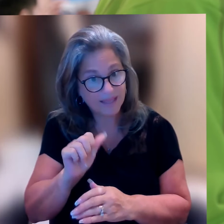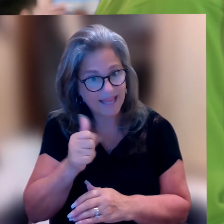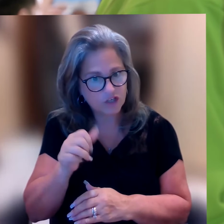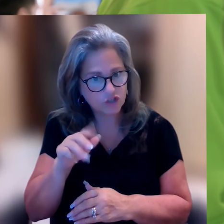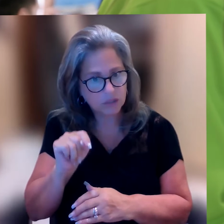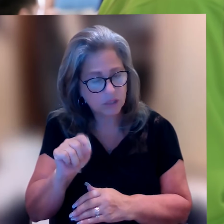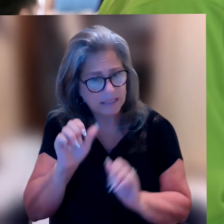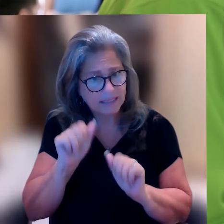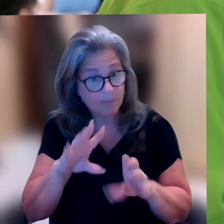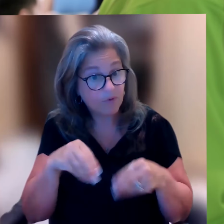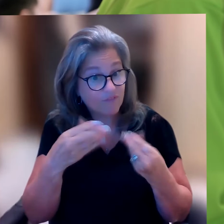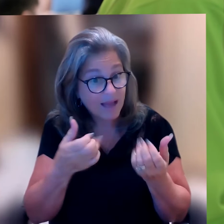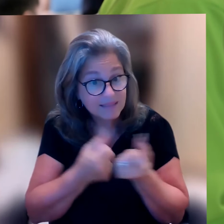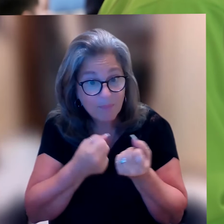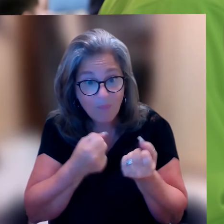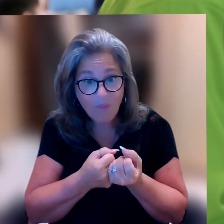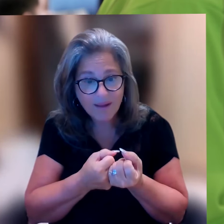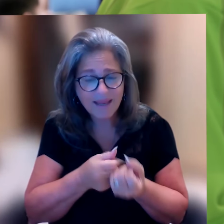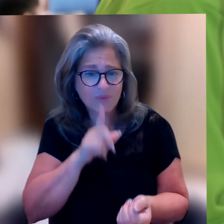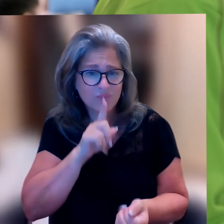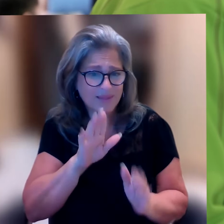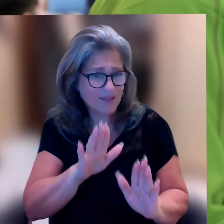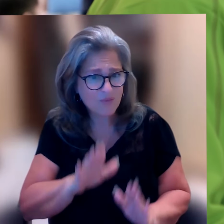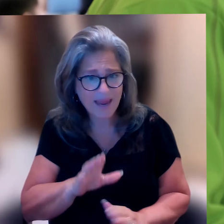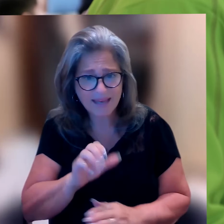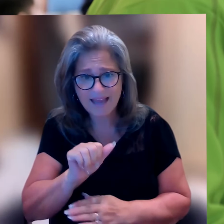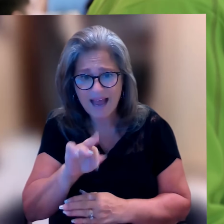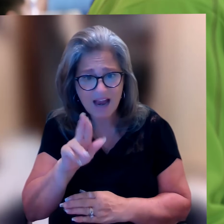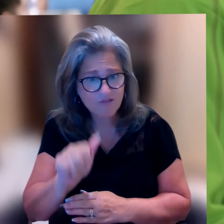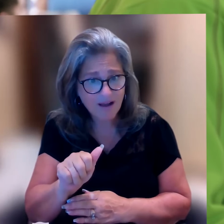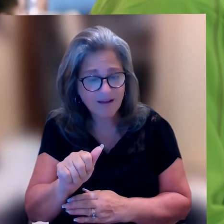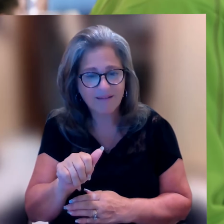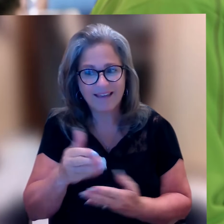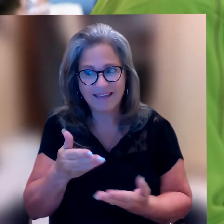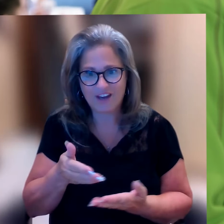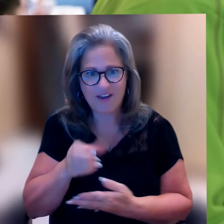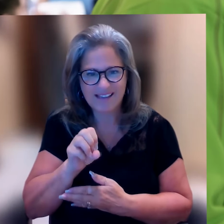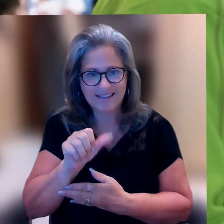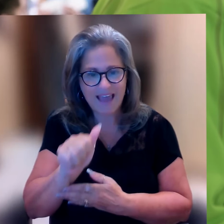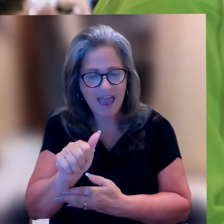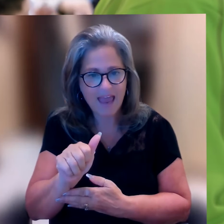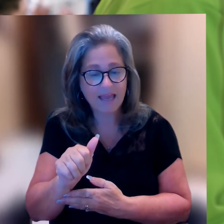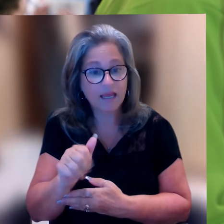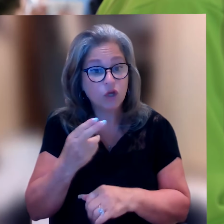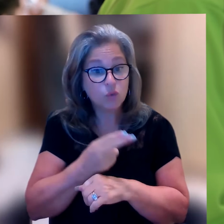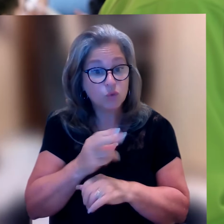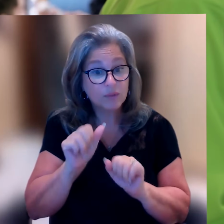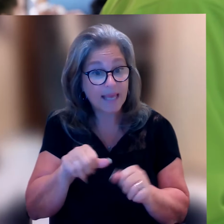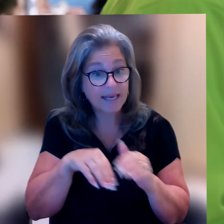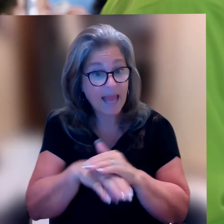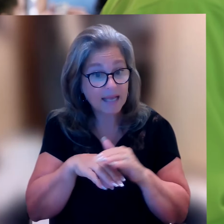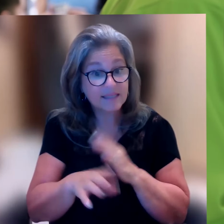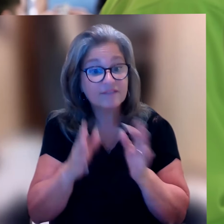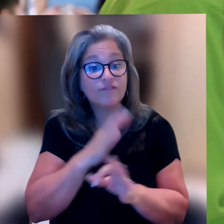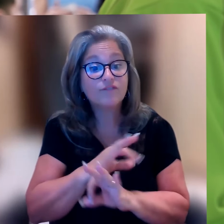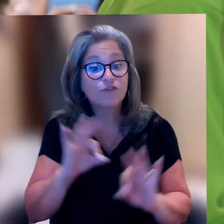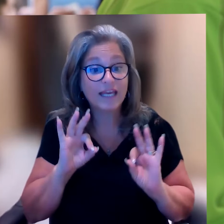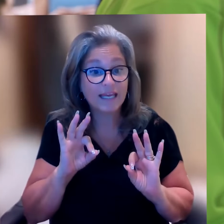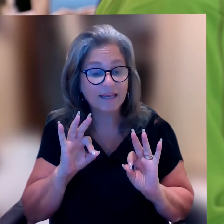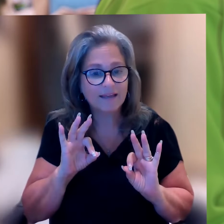to provide support, basically. And what's really great about AIRA here at SEA is that users can access it for